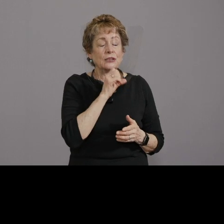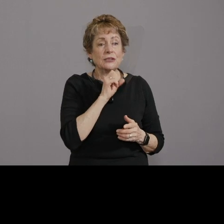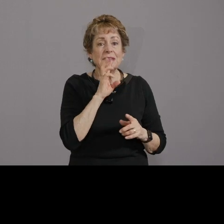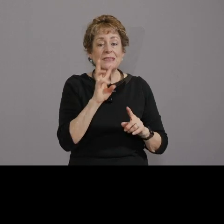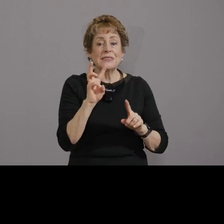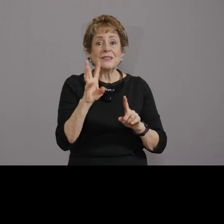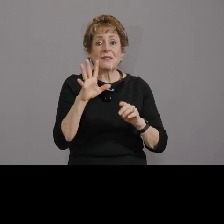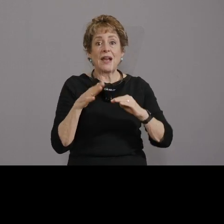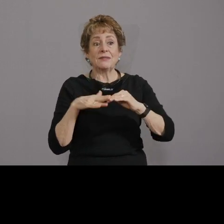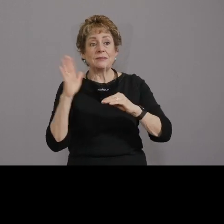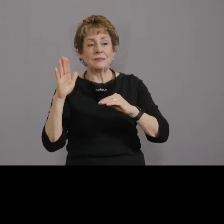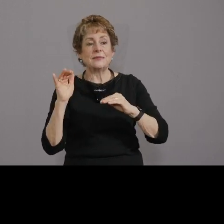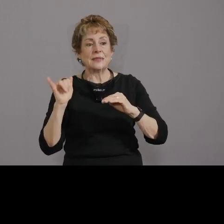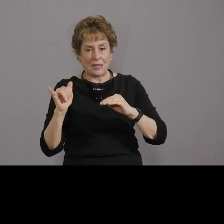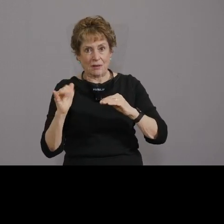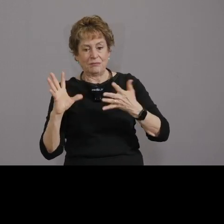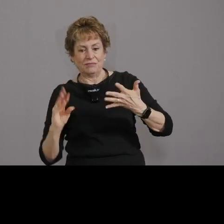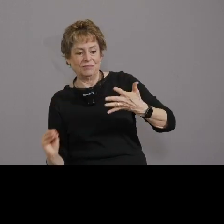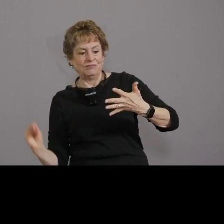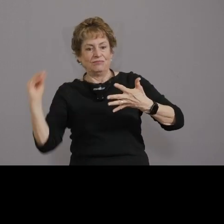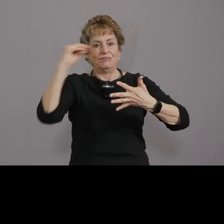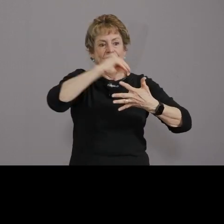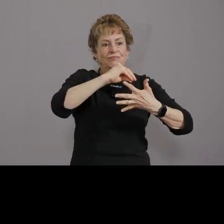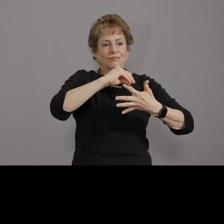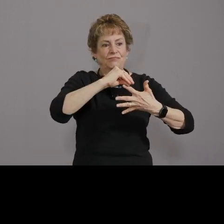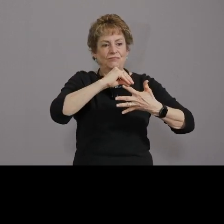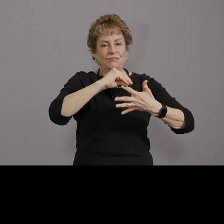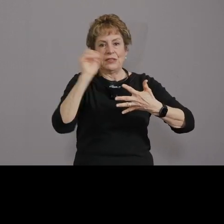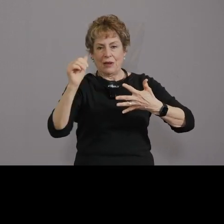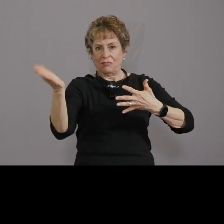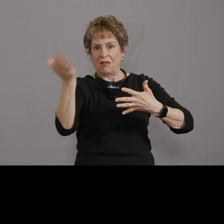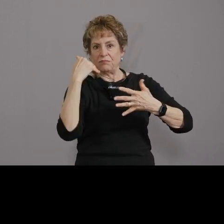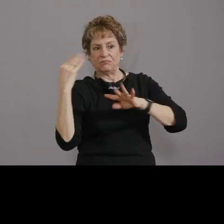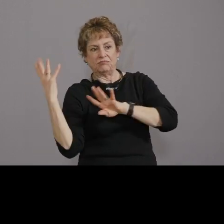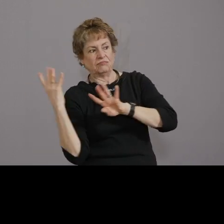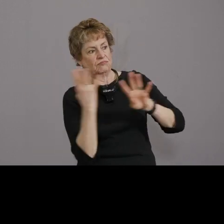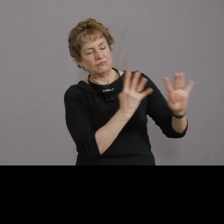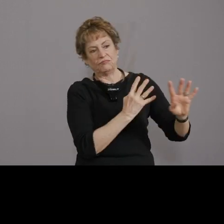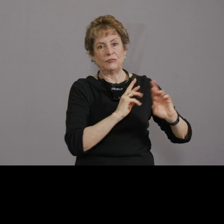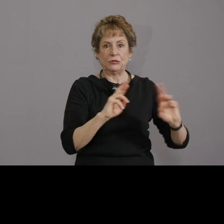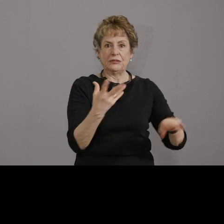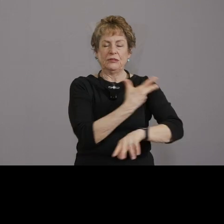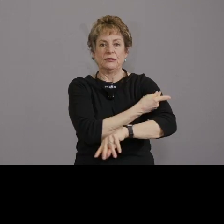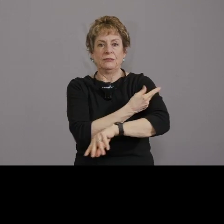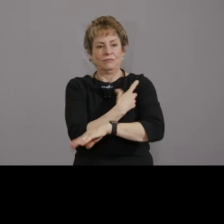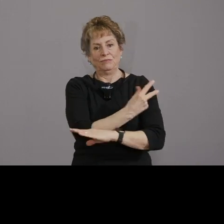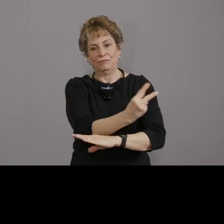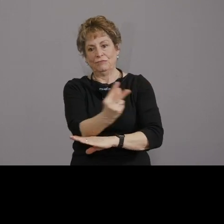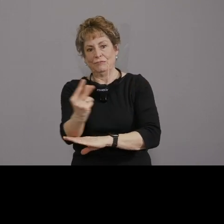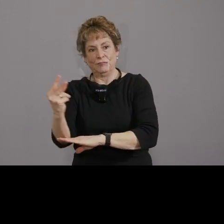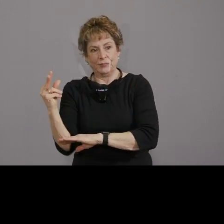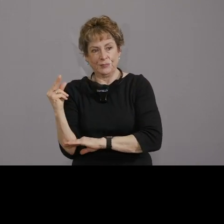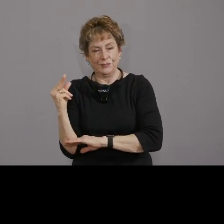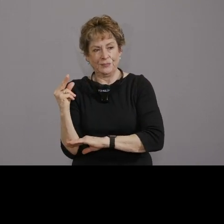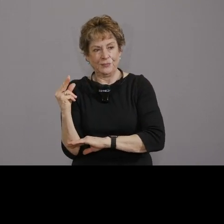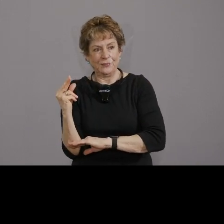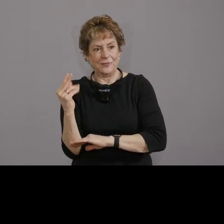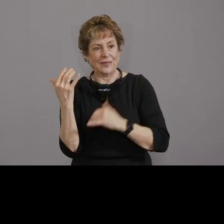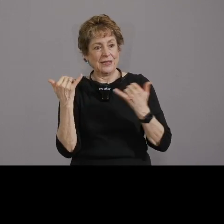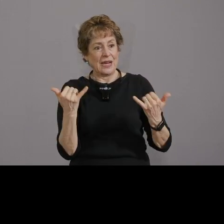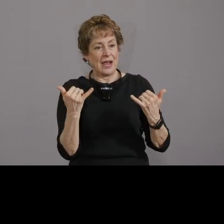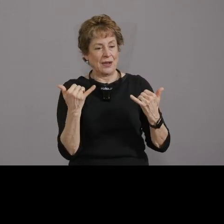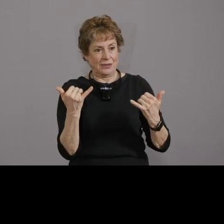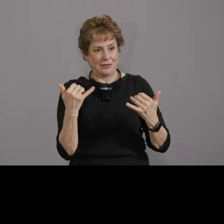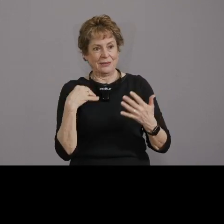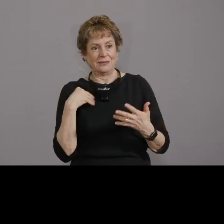now prioritized to be vaccinated against COVID-19 in our prioritized phase 1B, along with